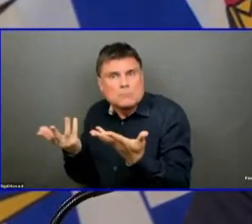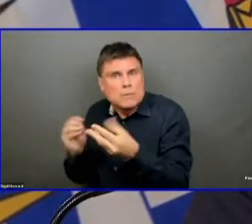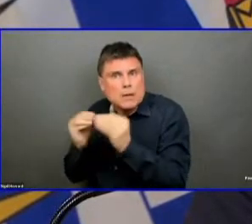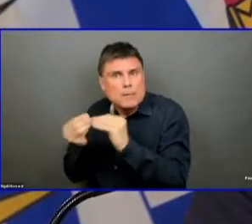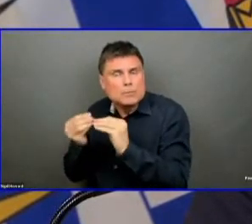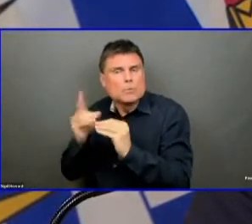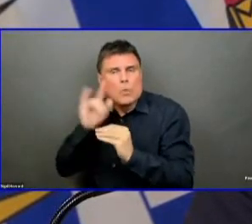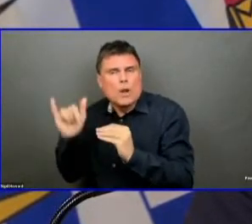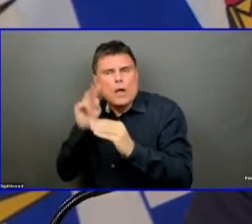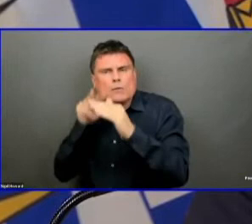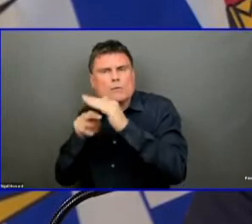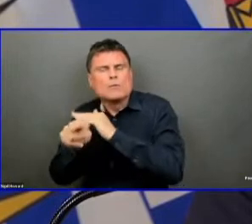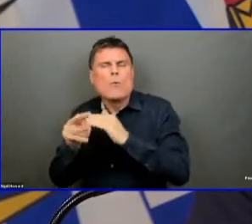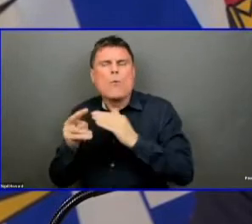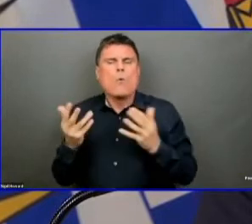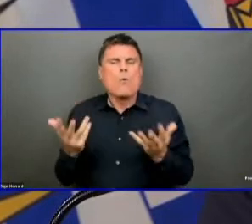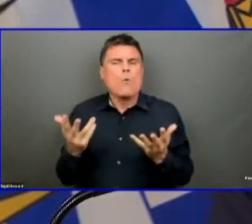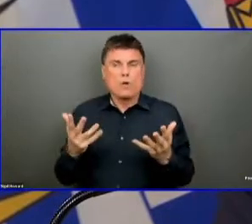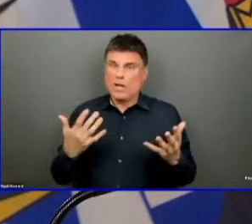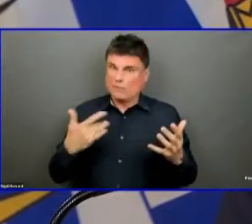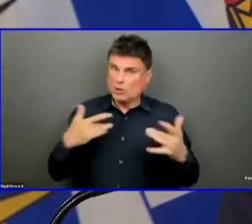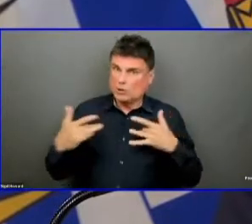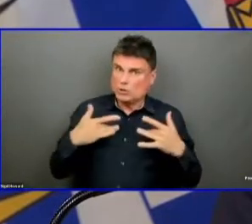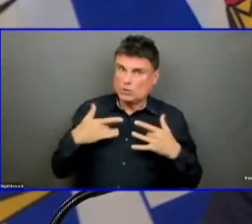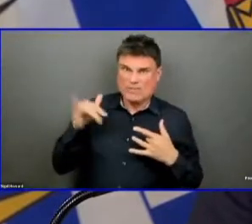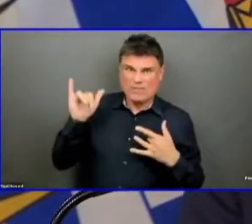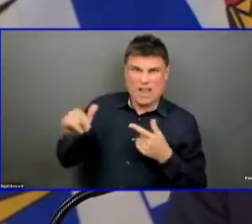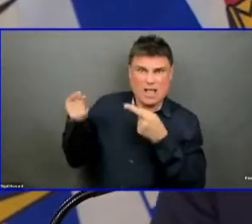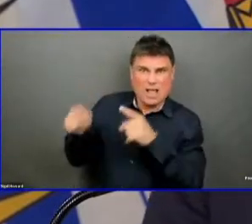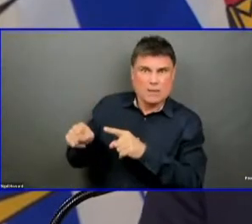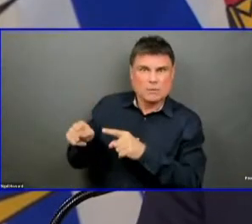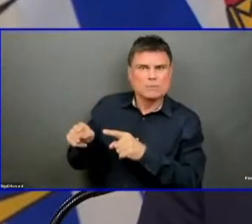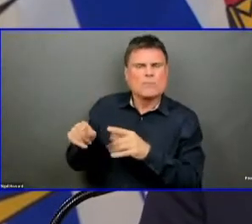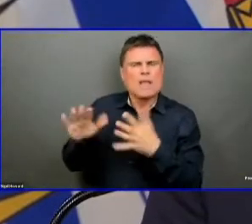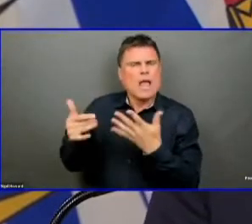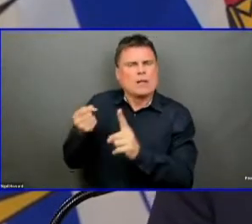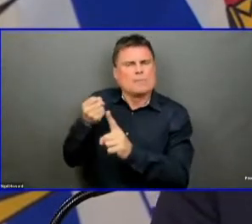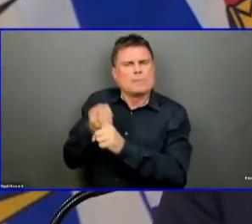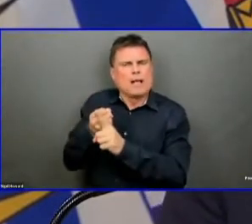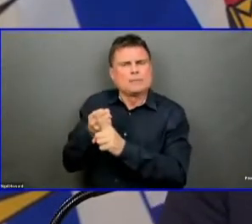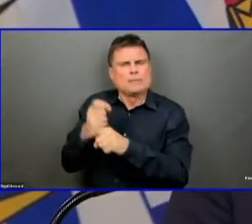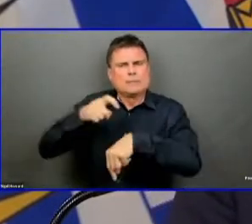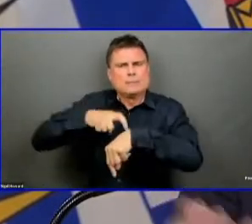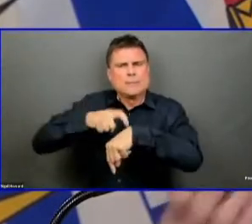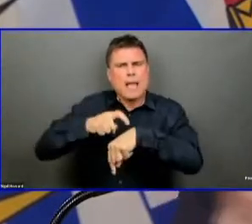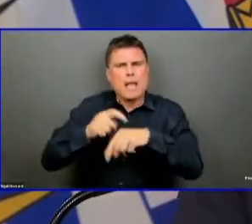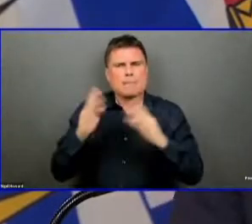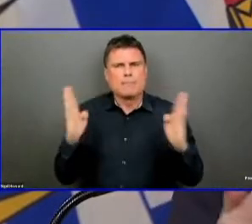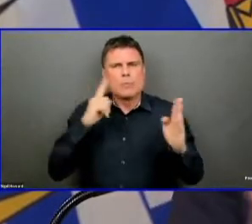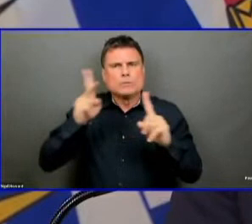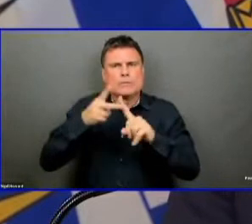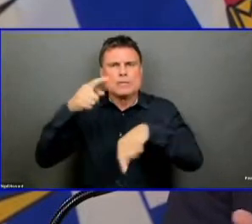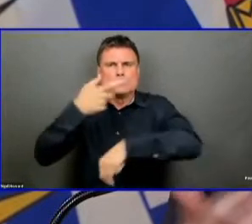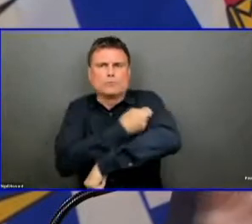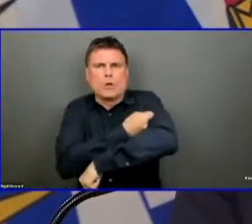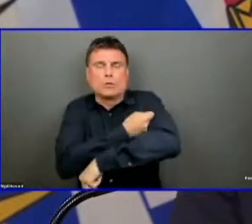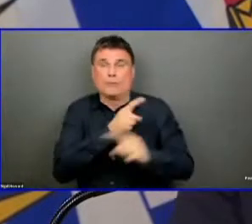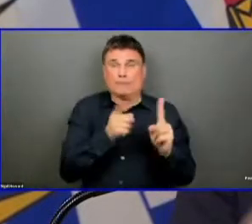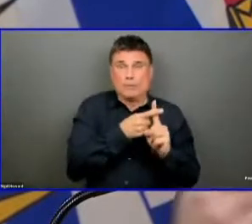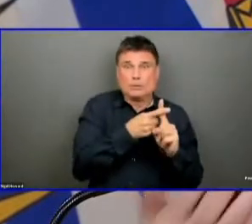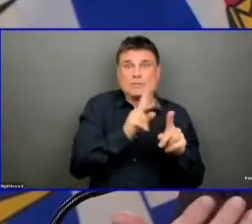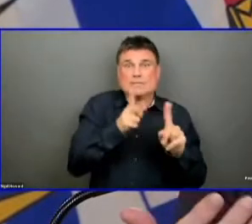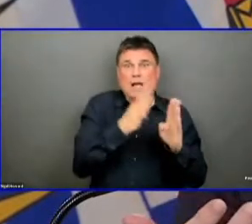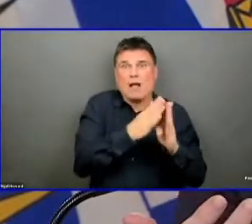possibly for second doses? Yeah, so obviously that is something we're watching really carefully, and we have linked information,